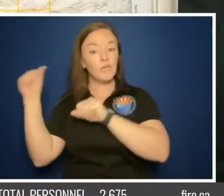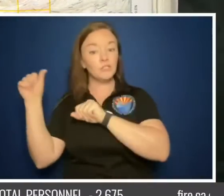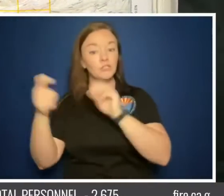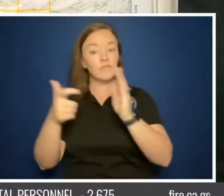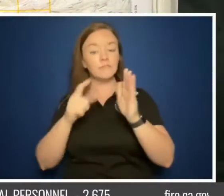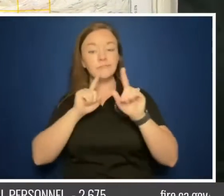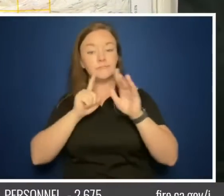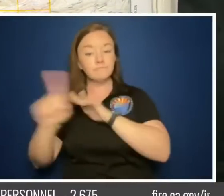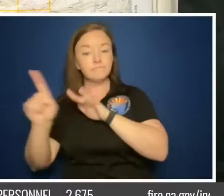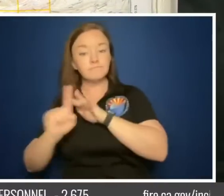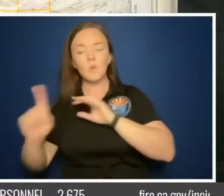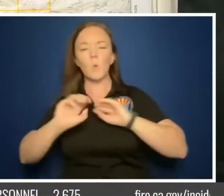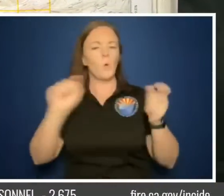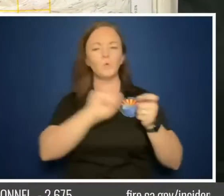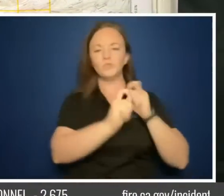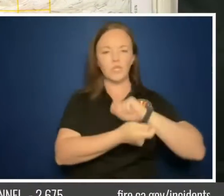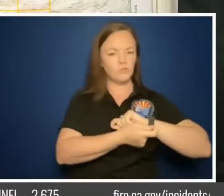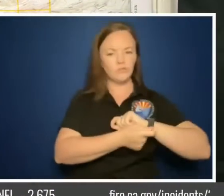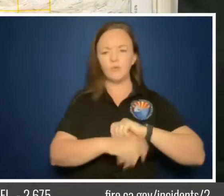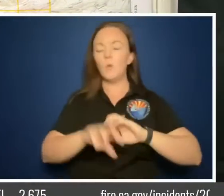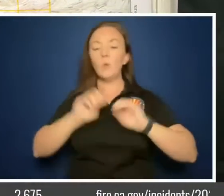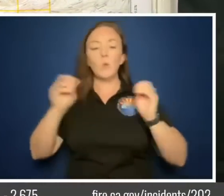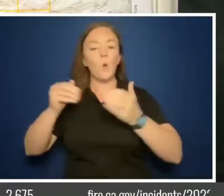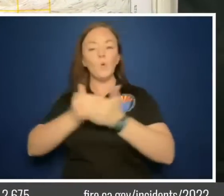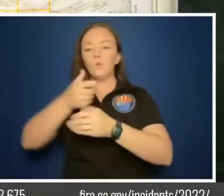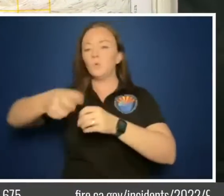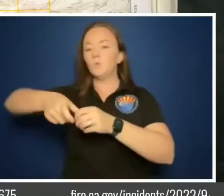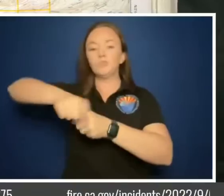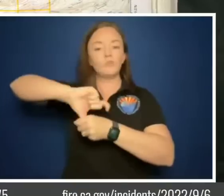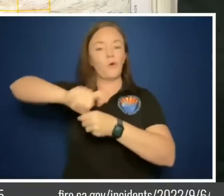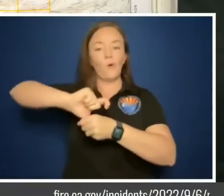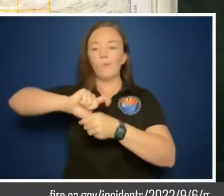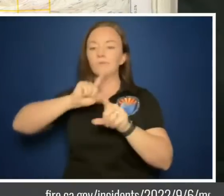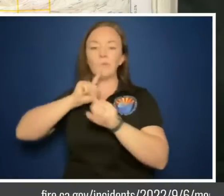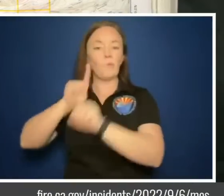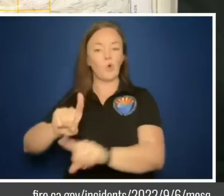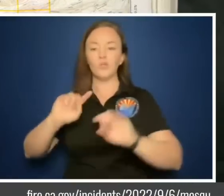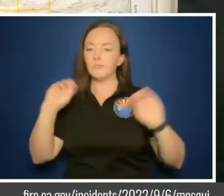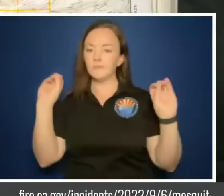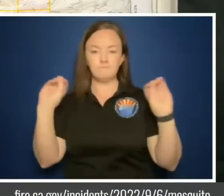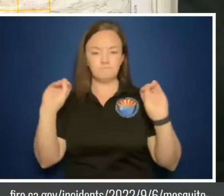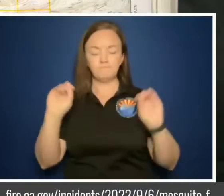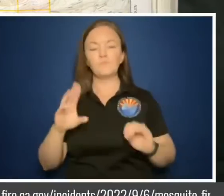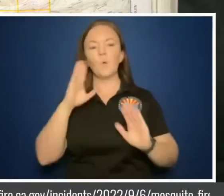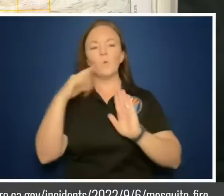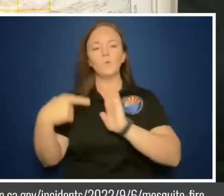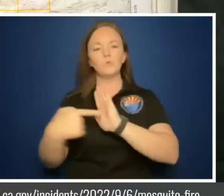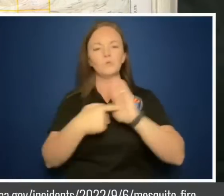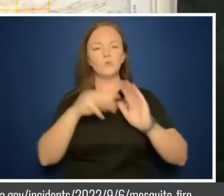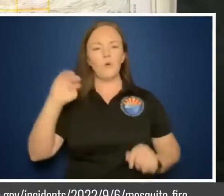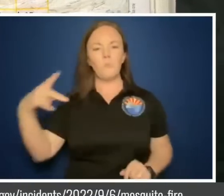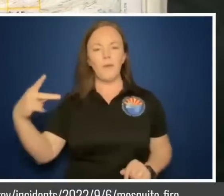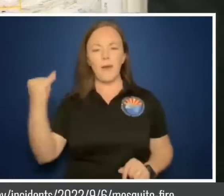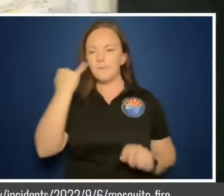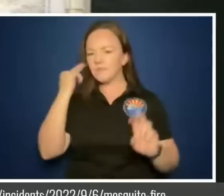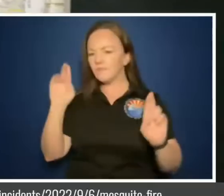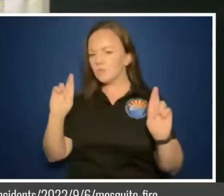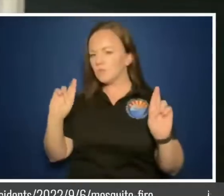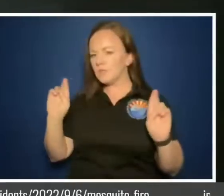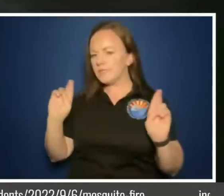new evacuation zones ordered. I'll move over to the map if it's ready.